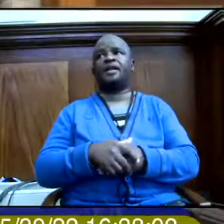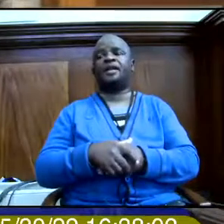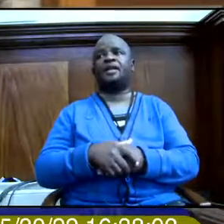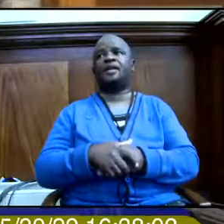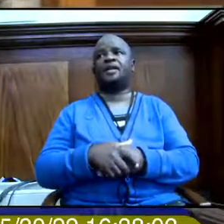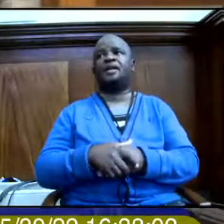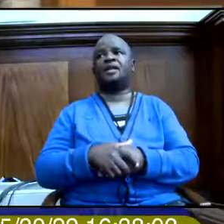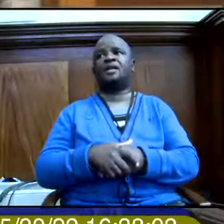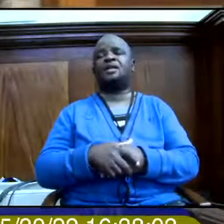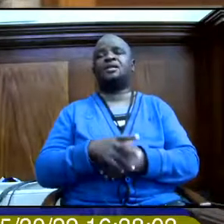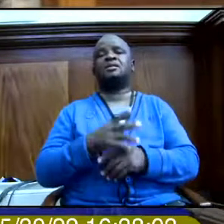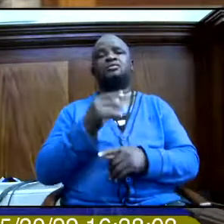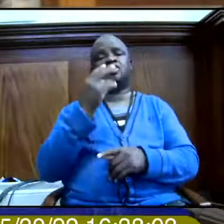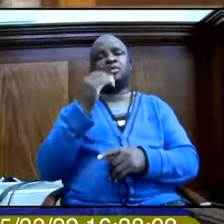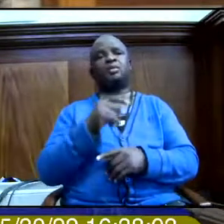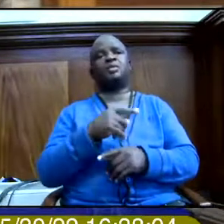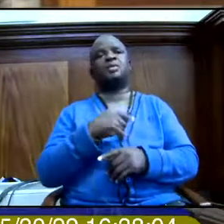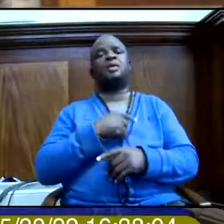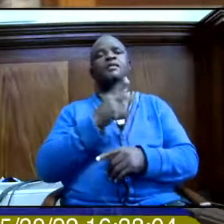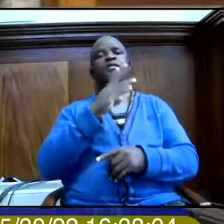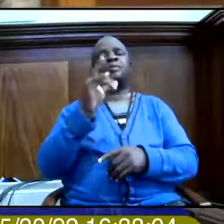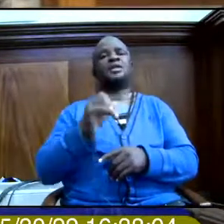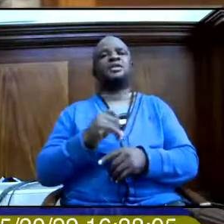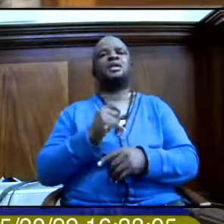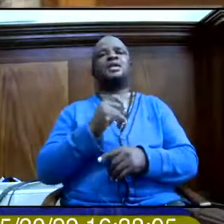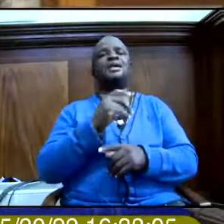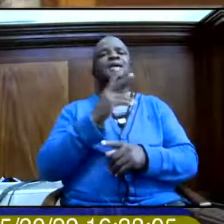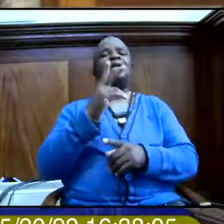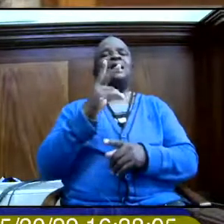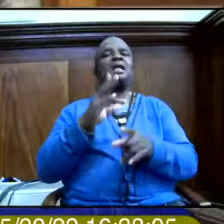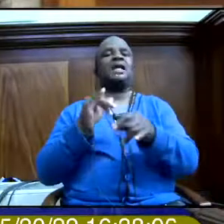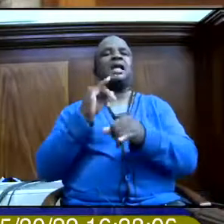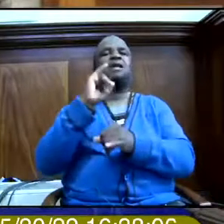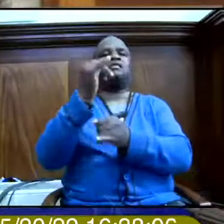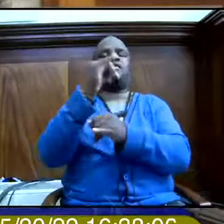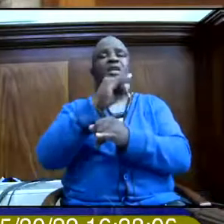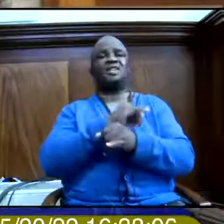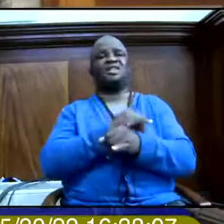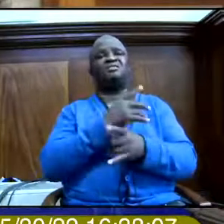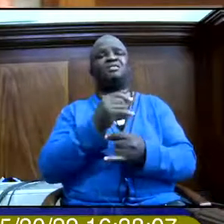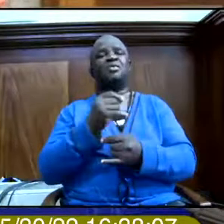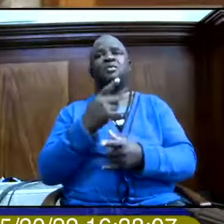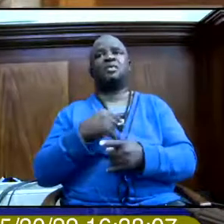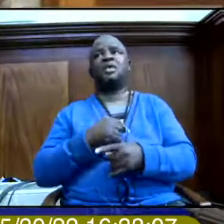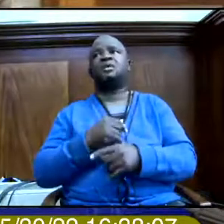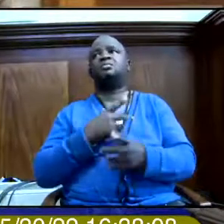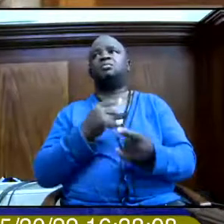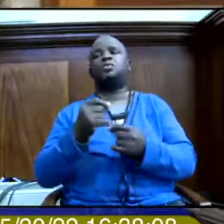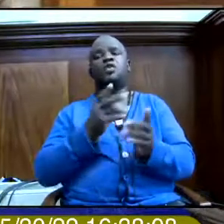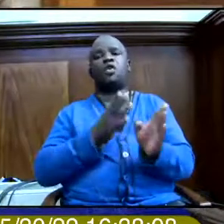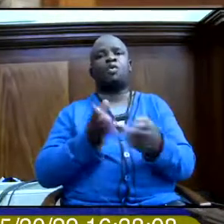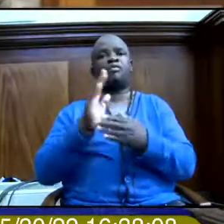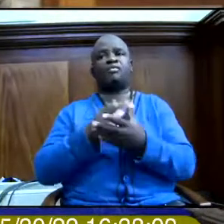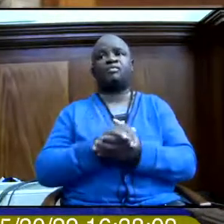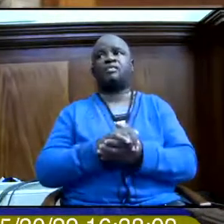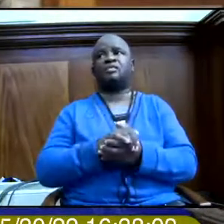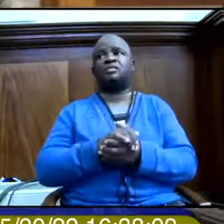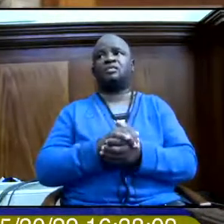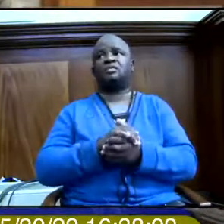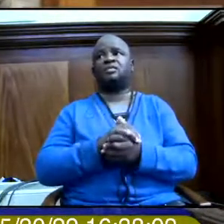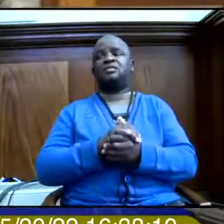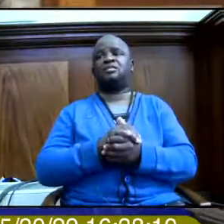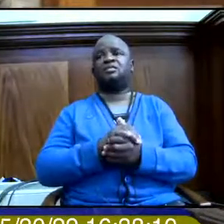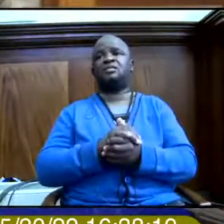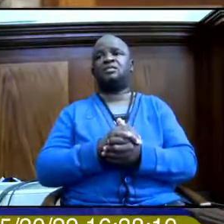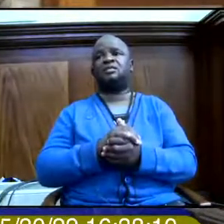thing of four percent inflation what what what what related no let's do our way with that